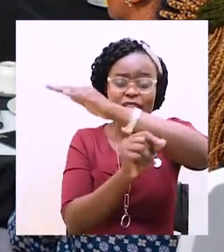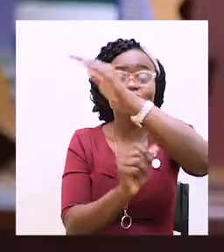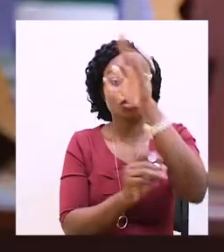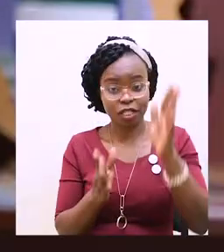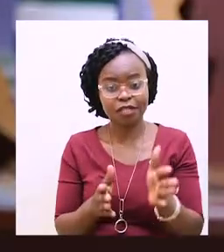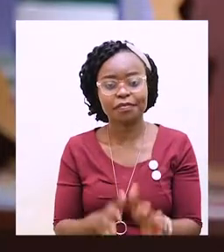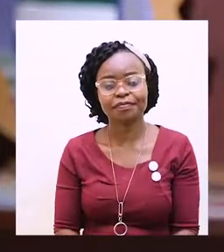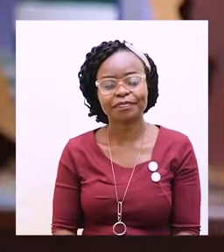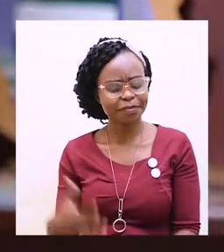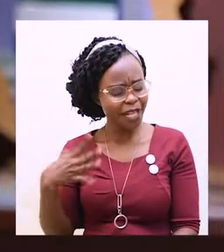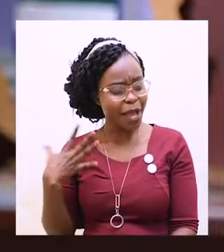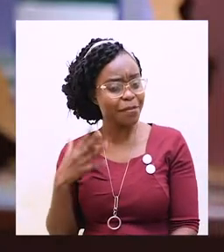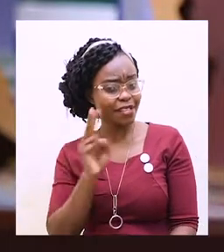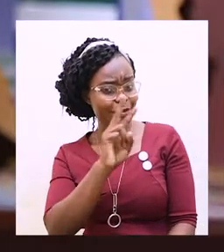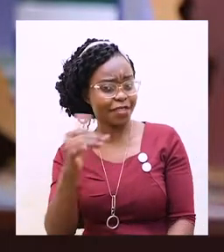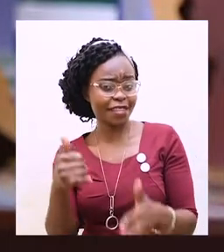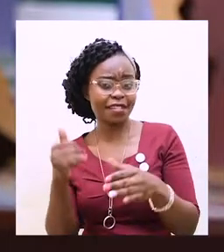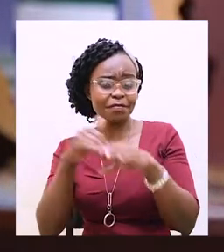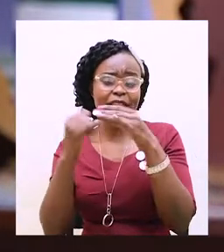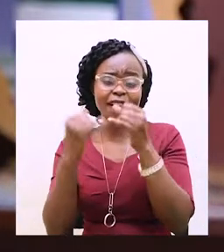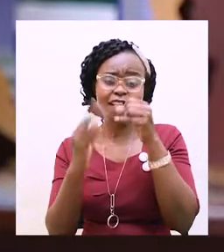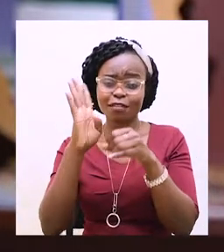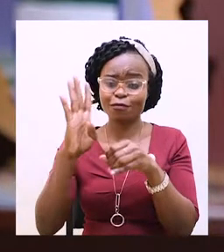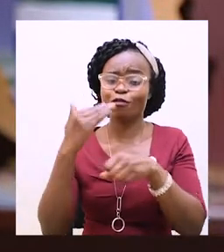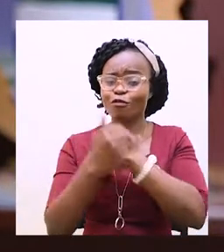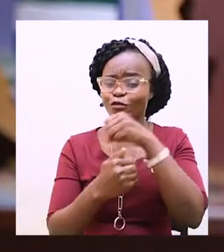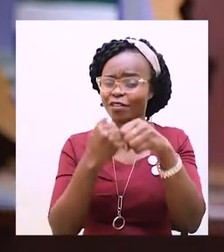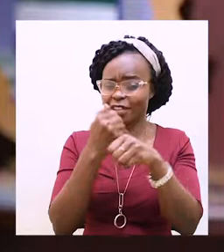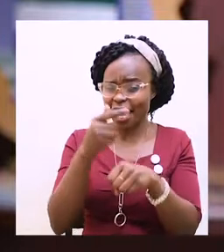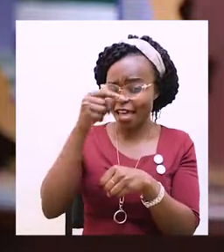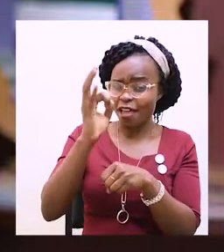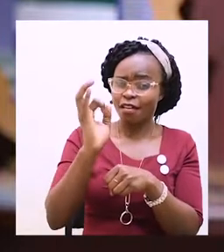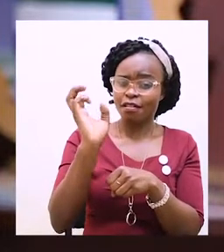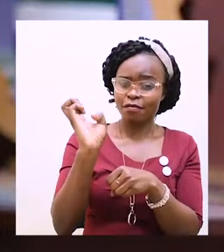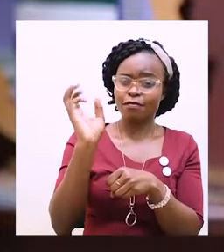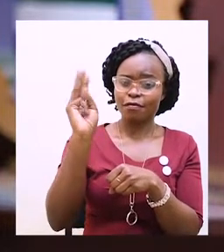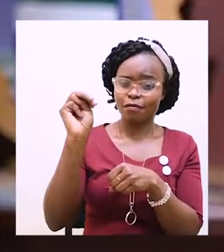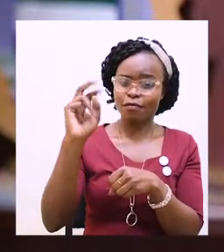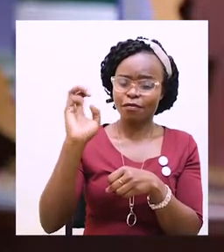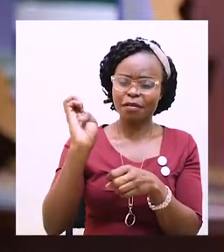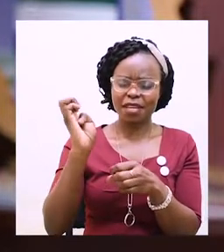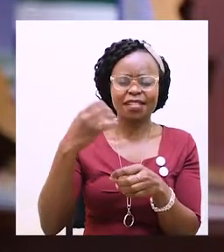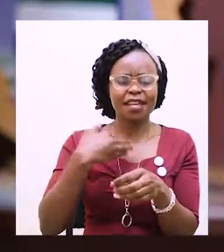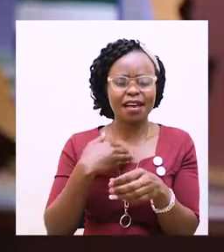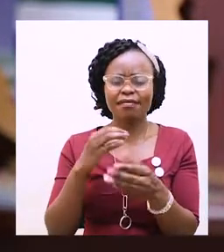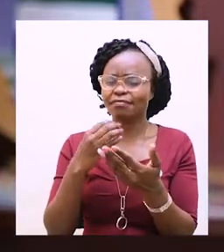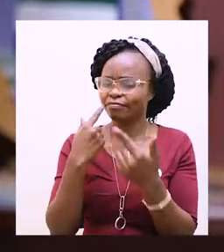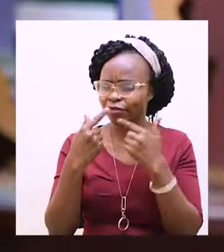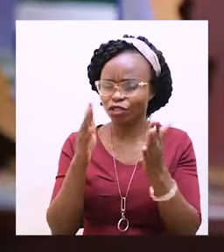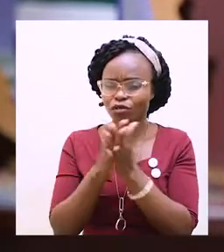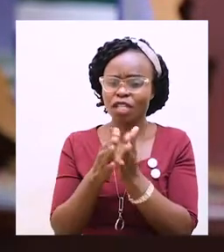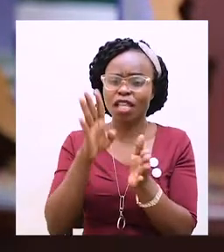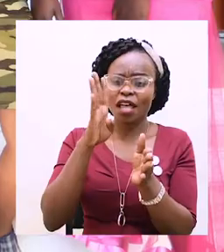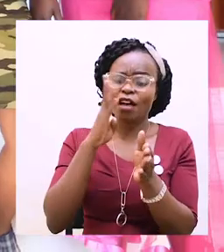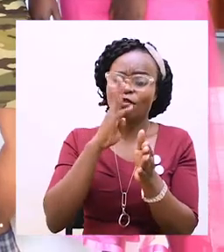donors. It's been amazing to see that in the last 4 years, FEMNET has been to reach more than 2,000 women,